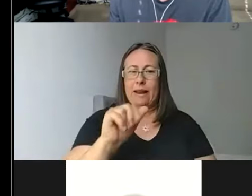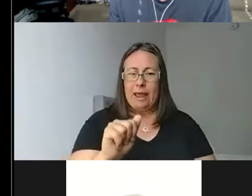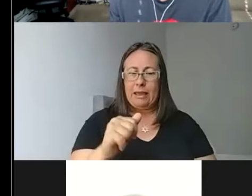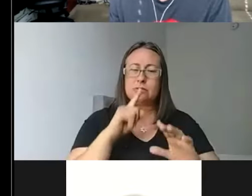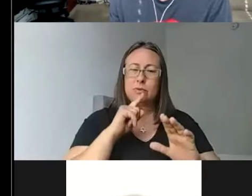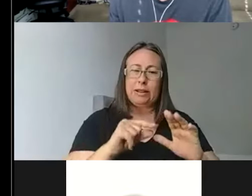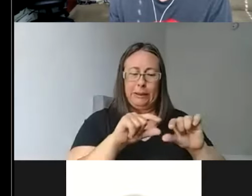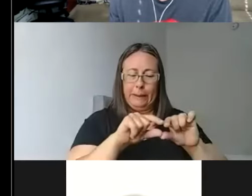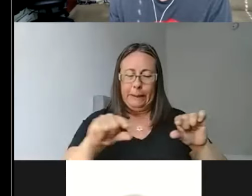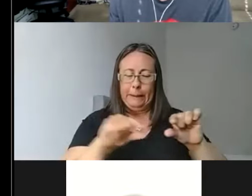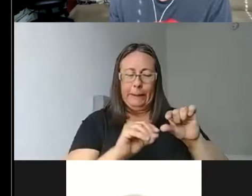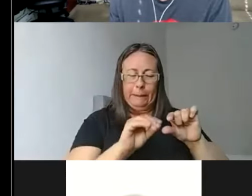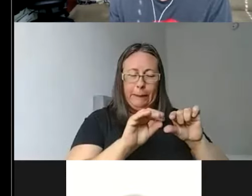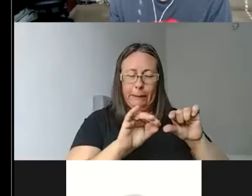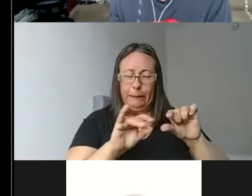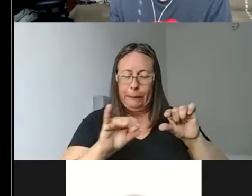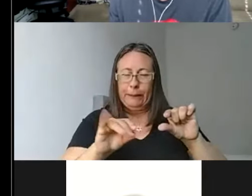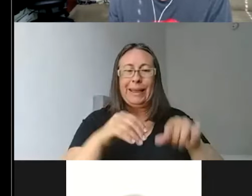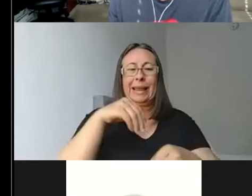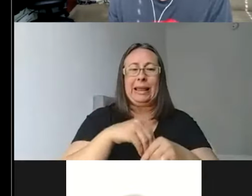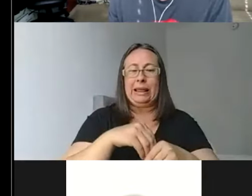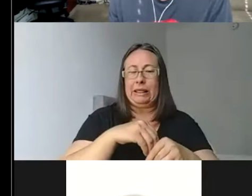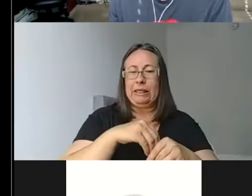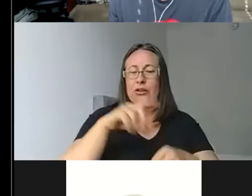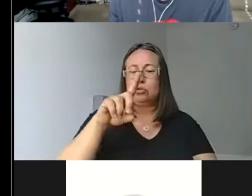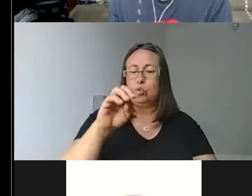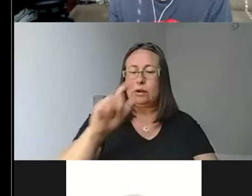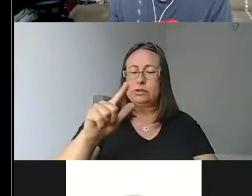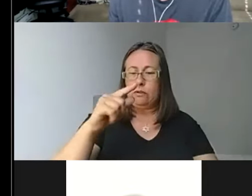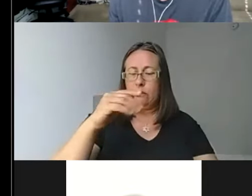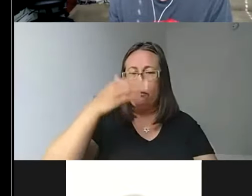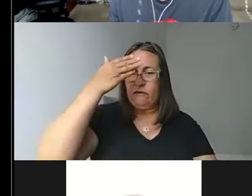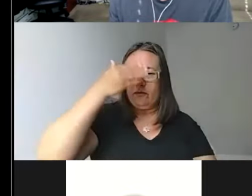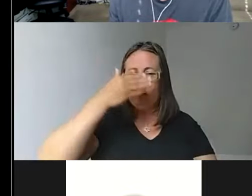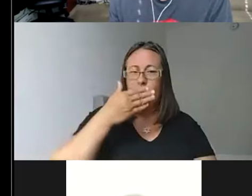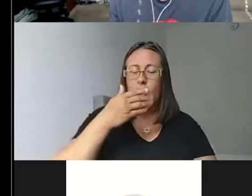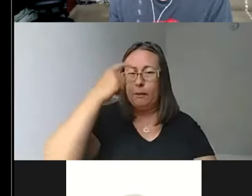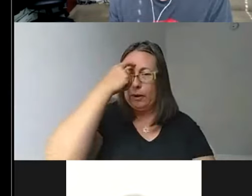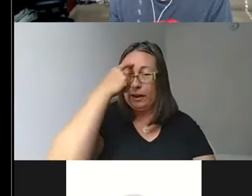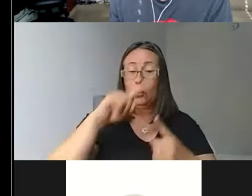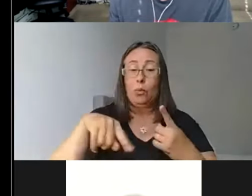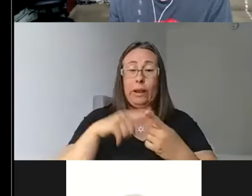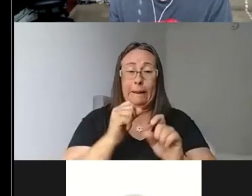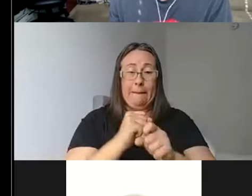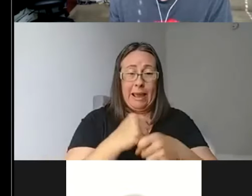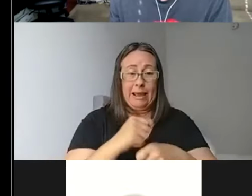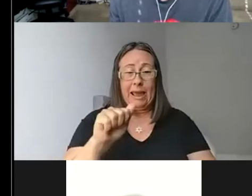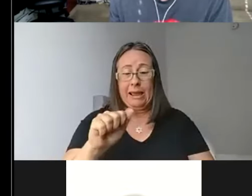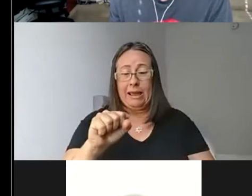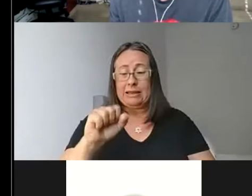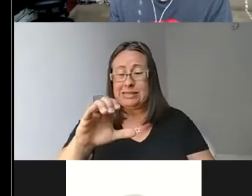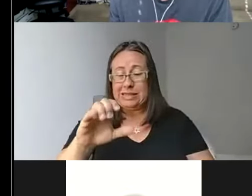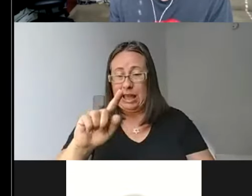down here, which would be up in the dorsal forebrain. And as these progenitors start making oligodendrocytes, ASCL1 levels